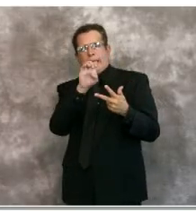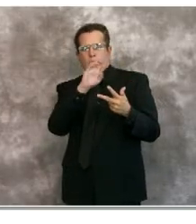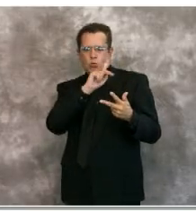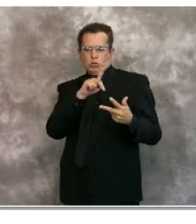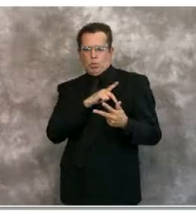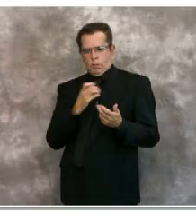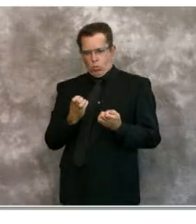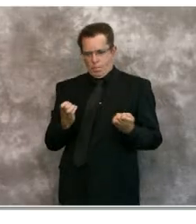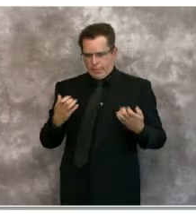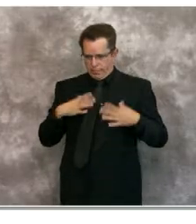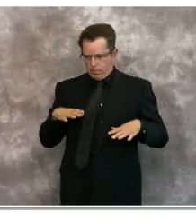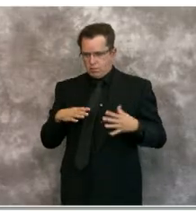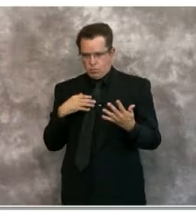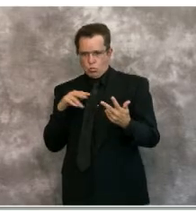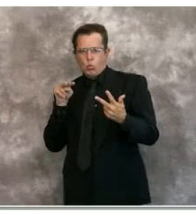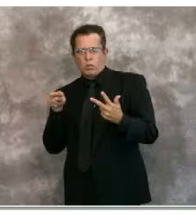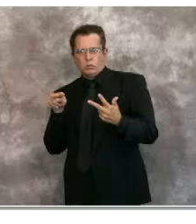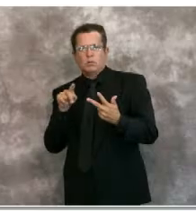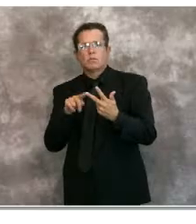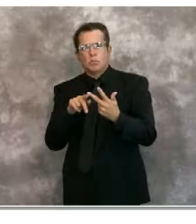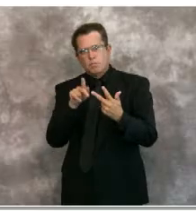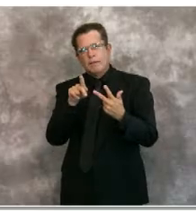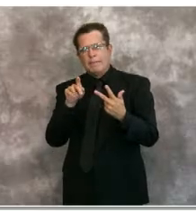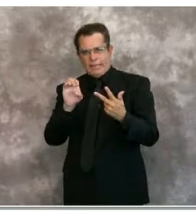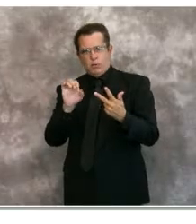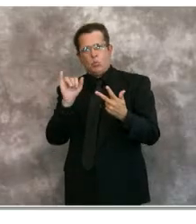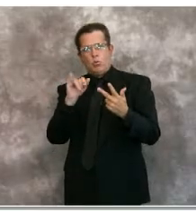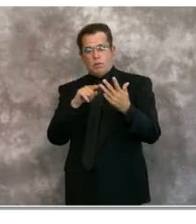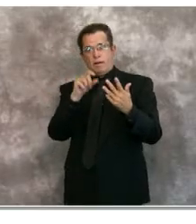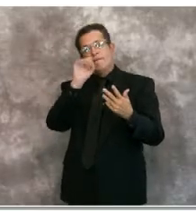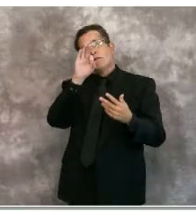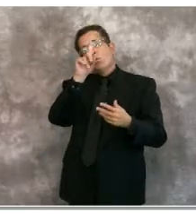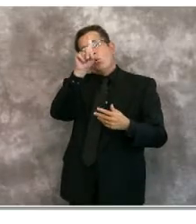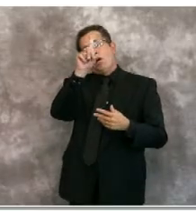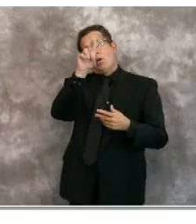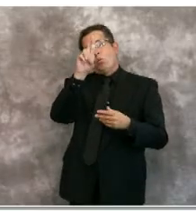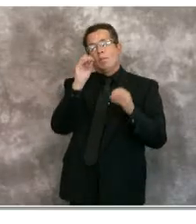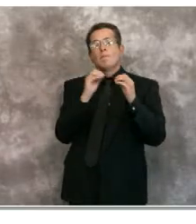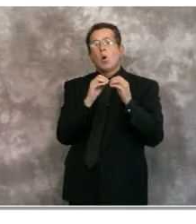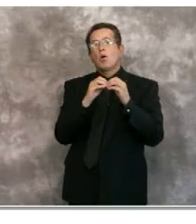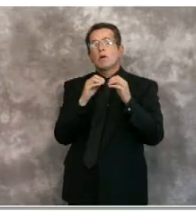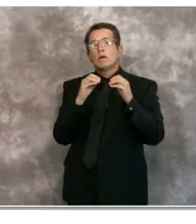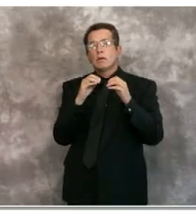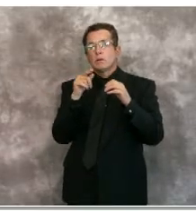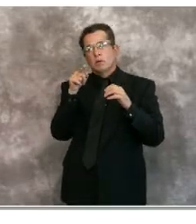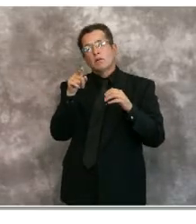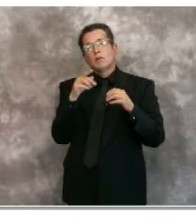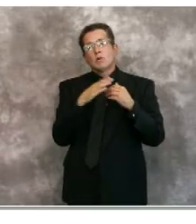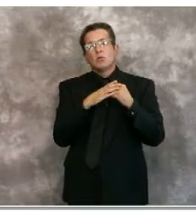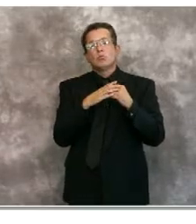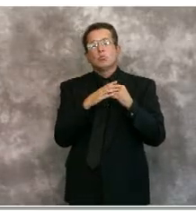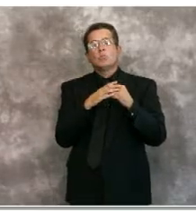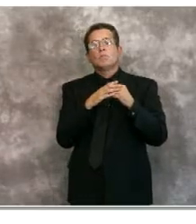equipment. Also, if we have one or more triggers